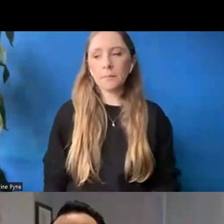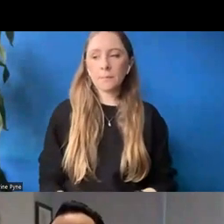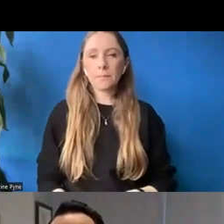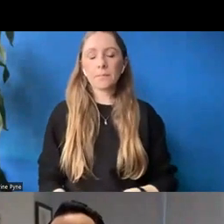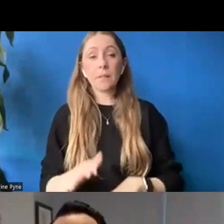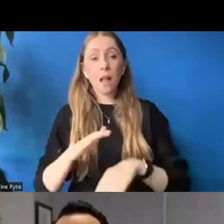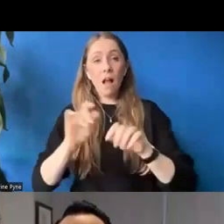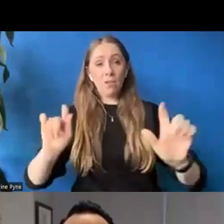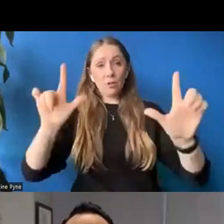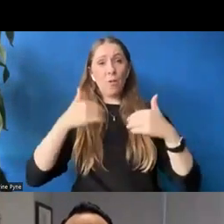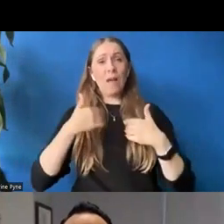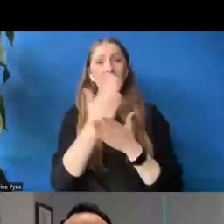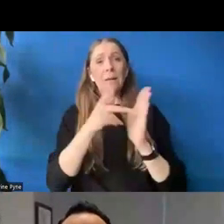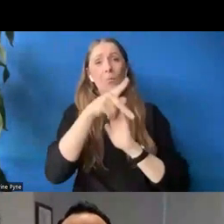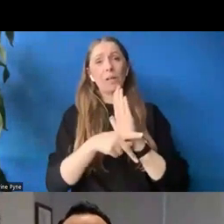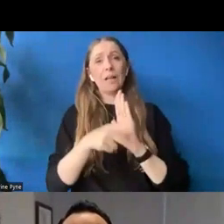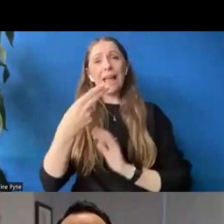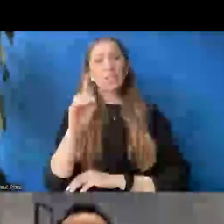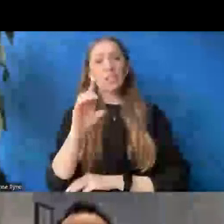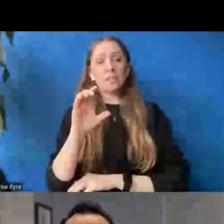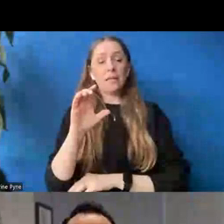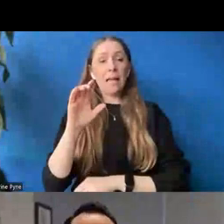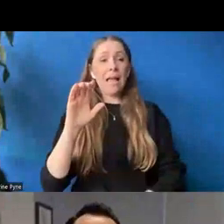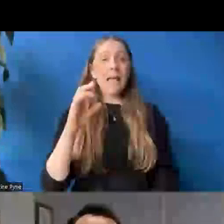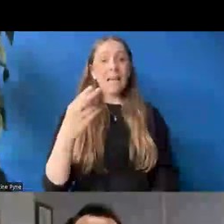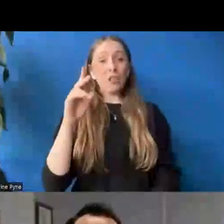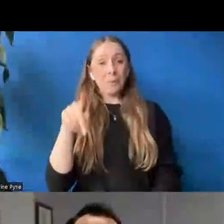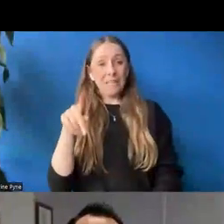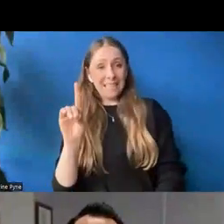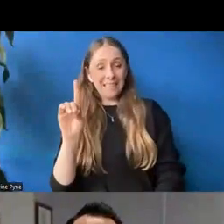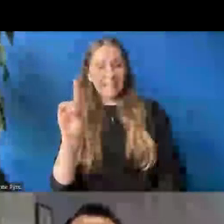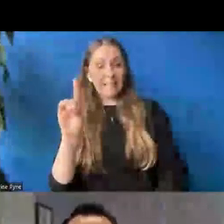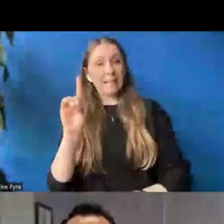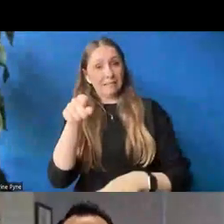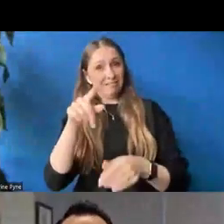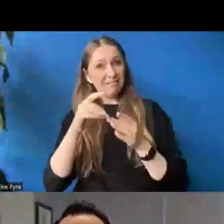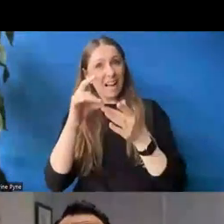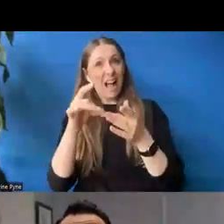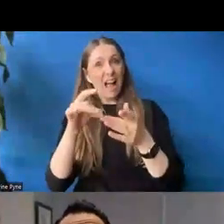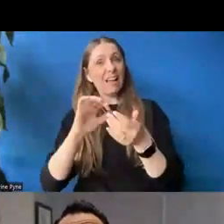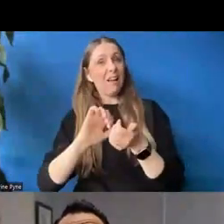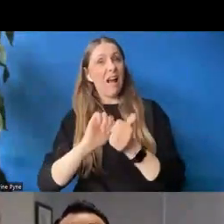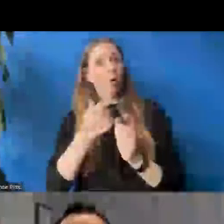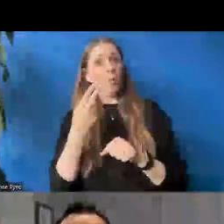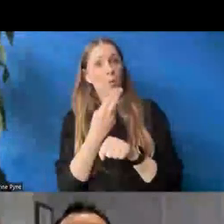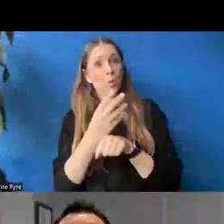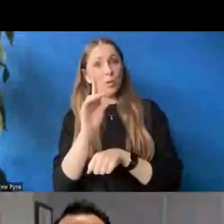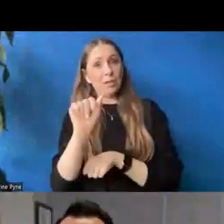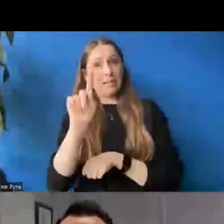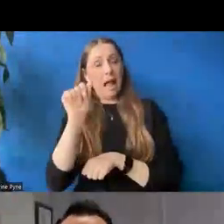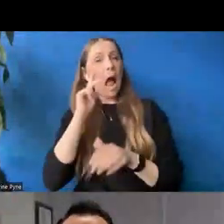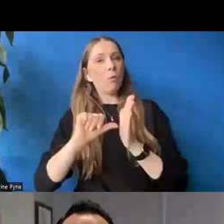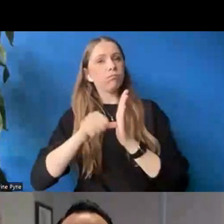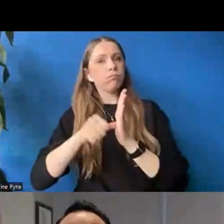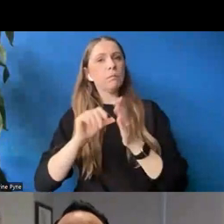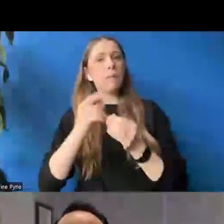On the screen are principles that HPD's public committees have adopted to guide the department on the use of HPD data. All of them are important. I'll highlight two.